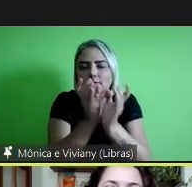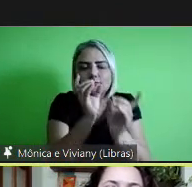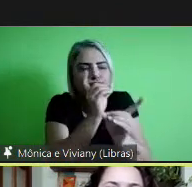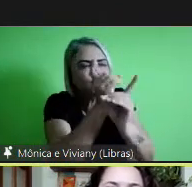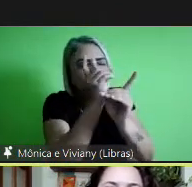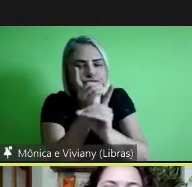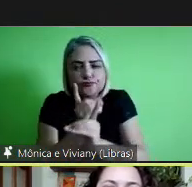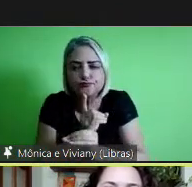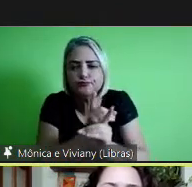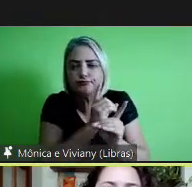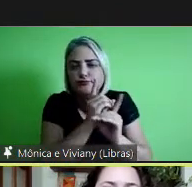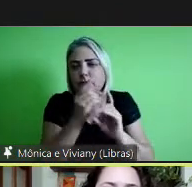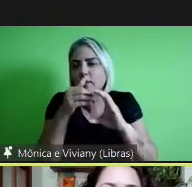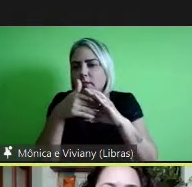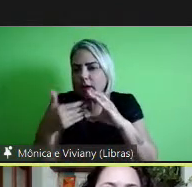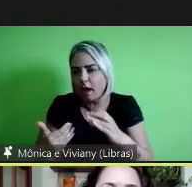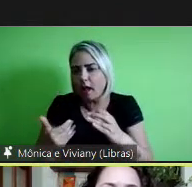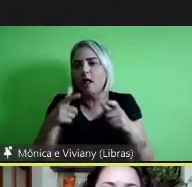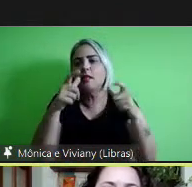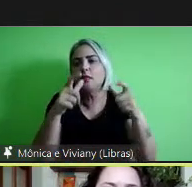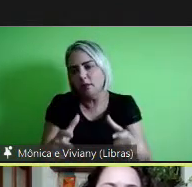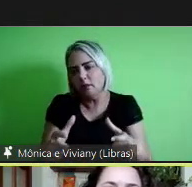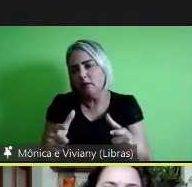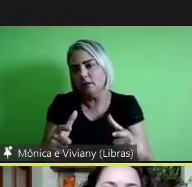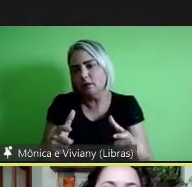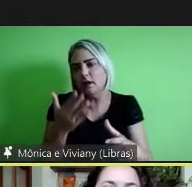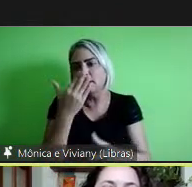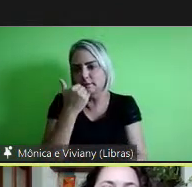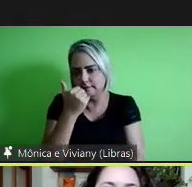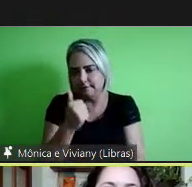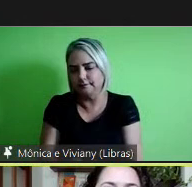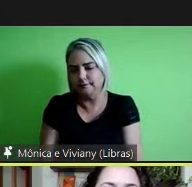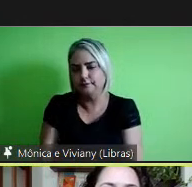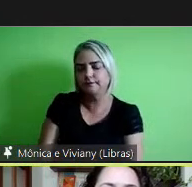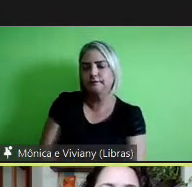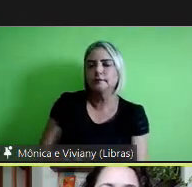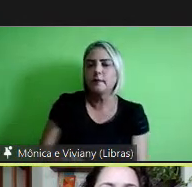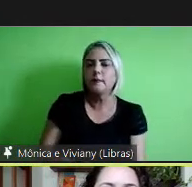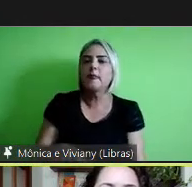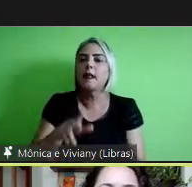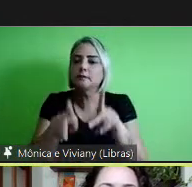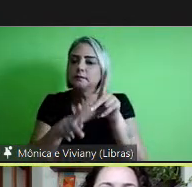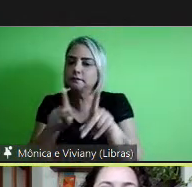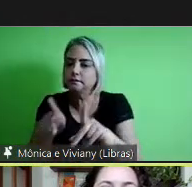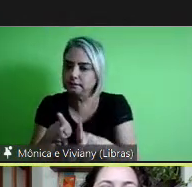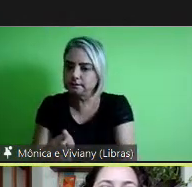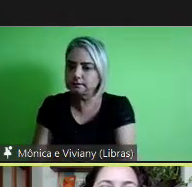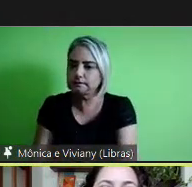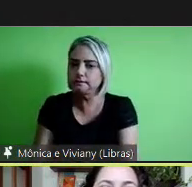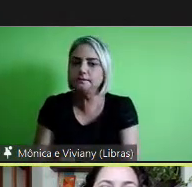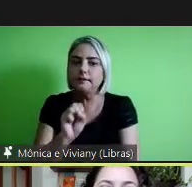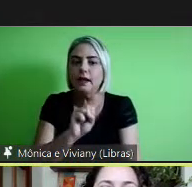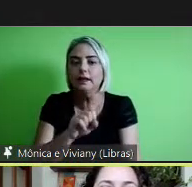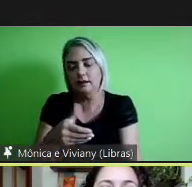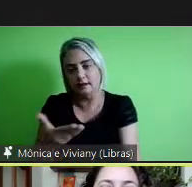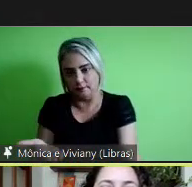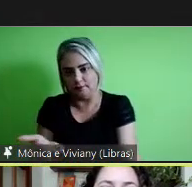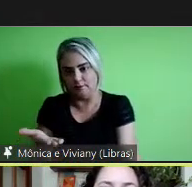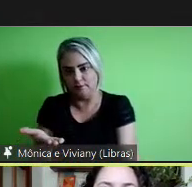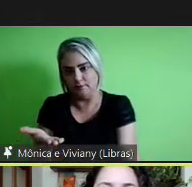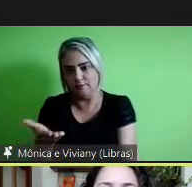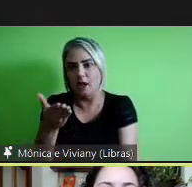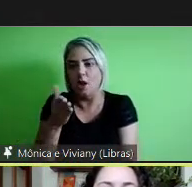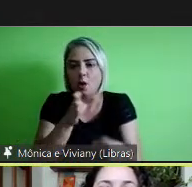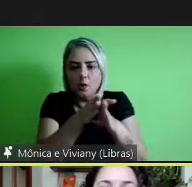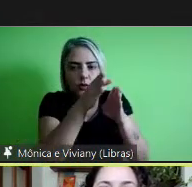recommendations put them into practice in the local areas by after they identify these specific